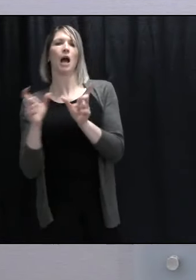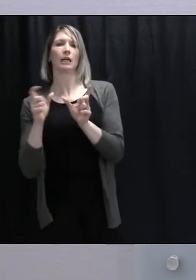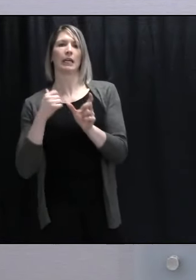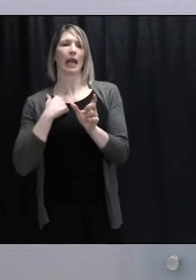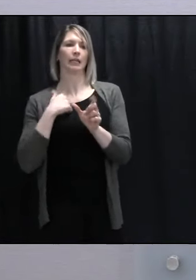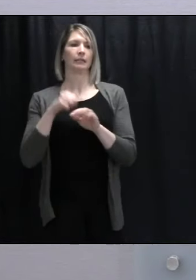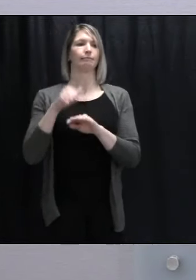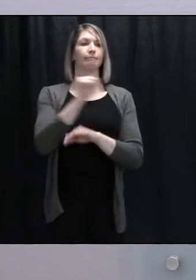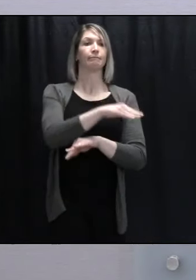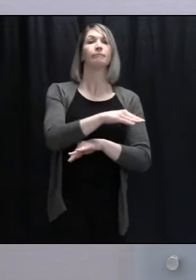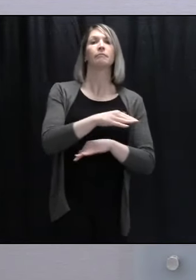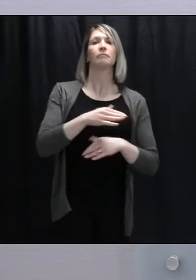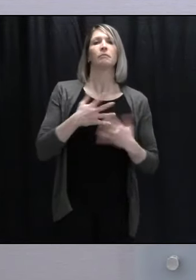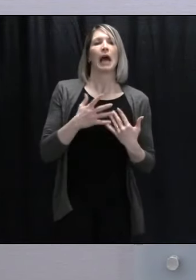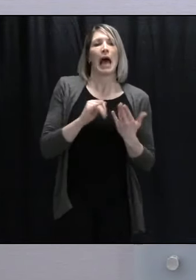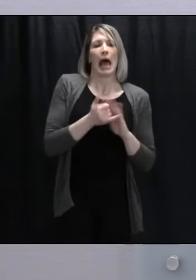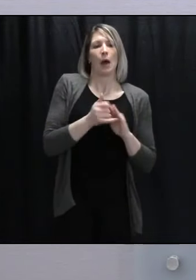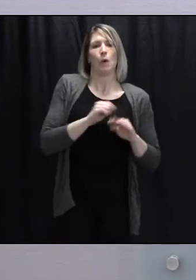that affect our supply?